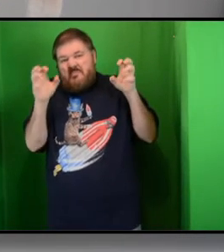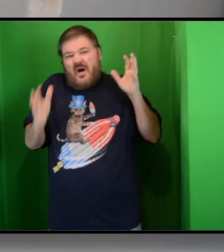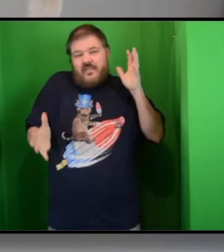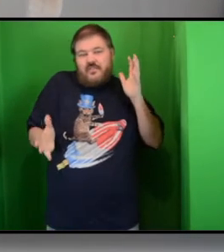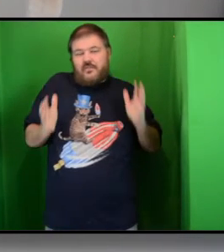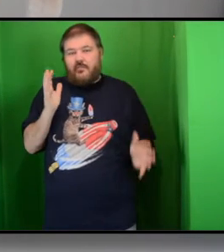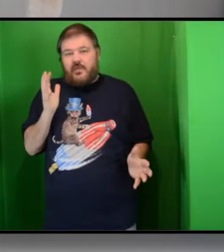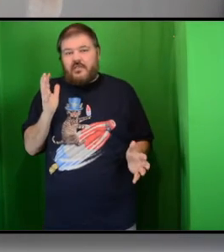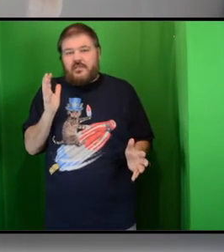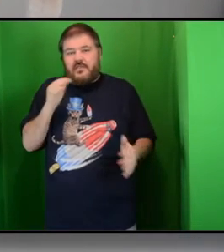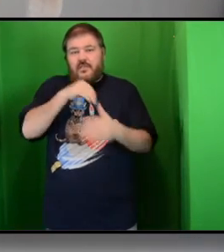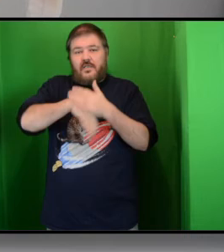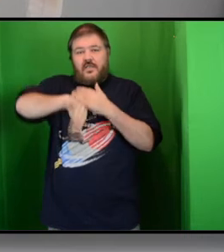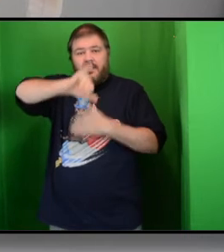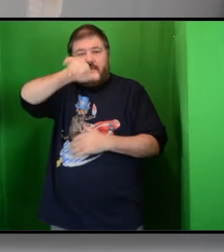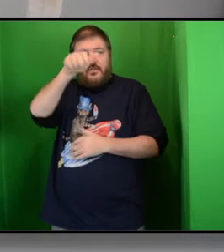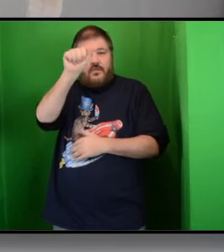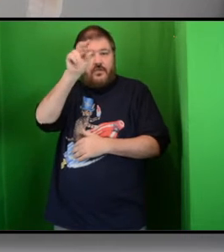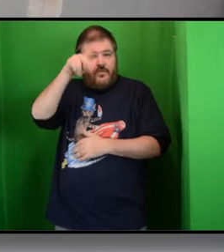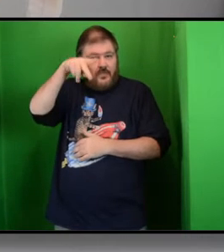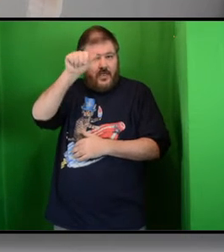and in the lore.